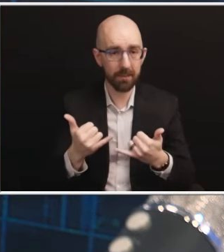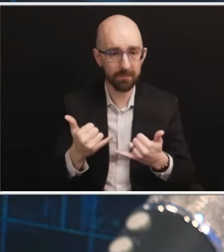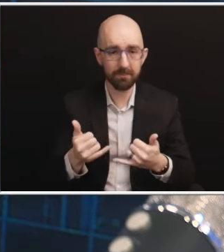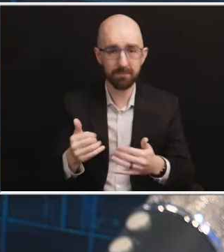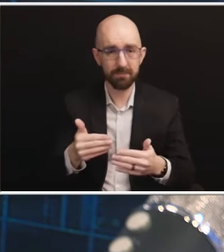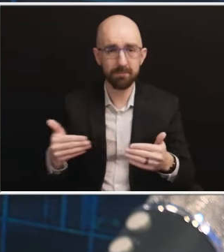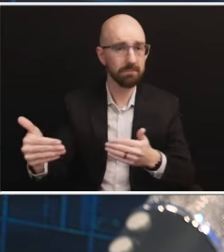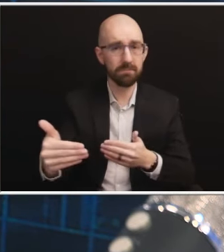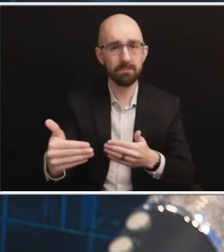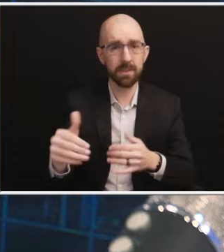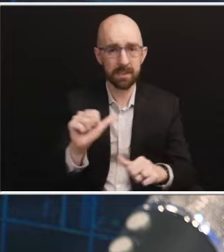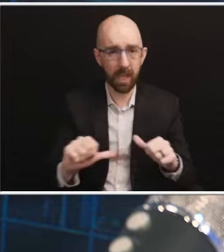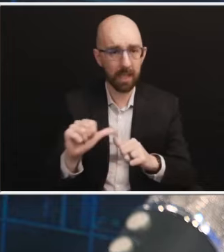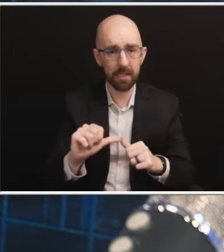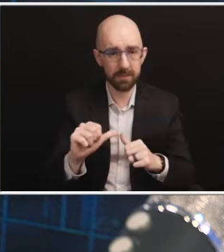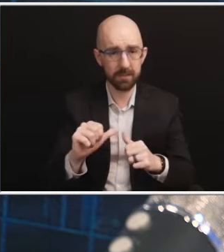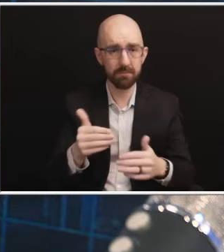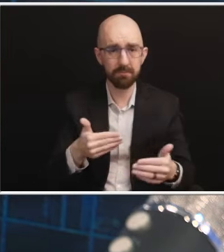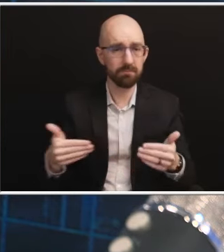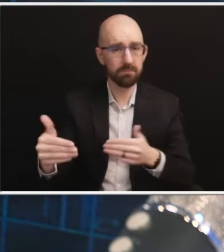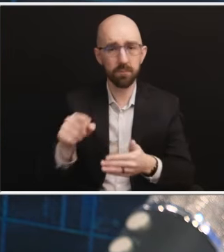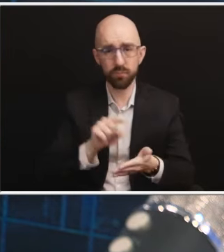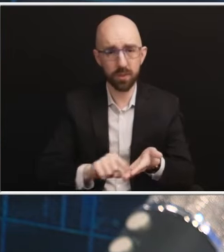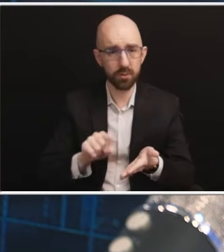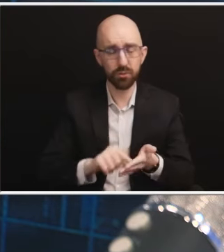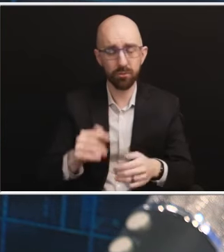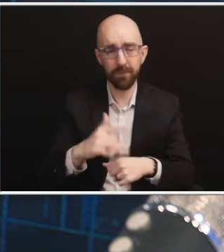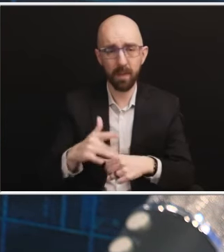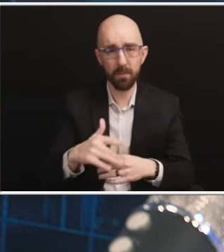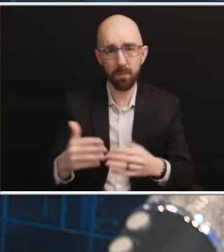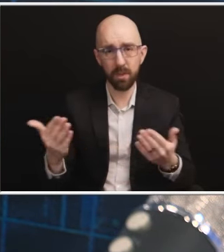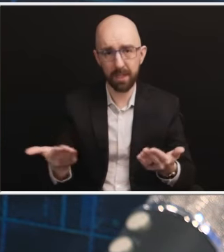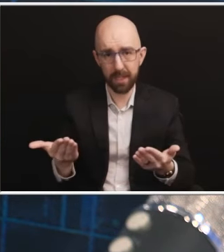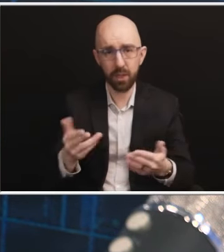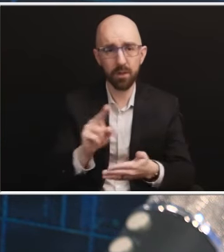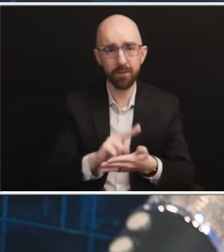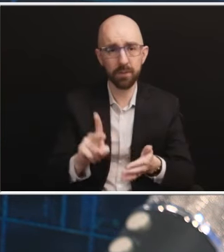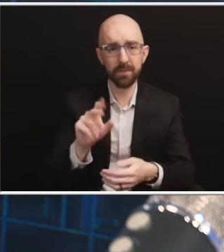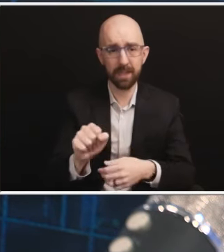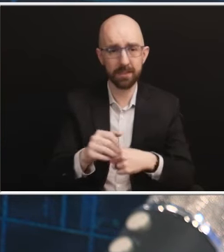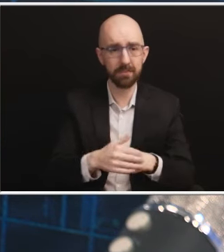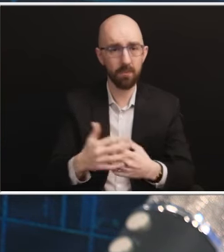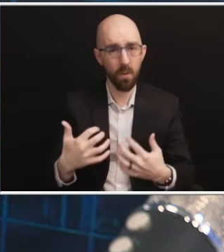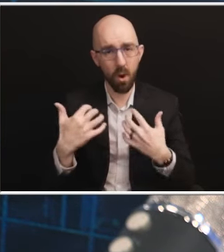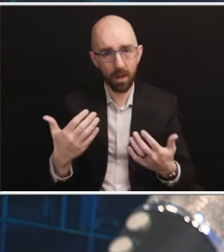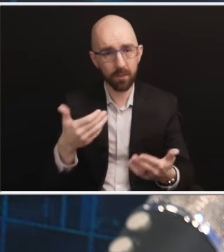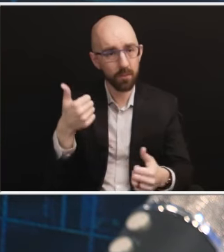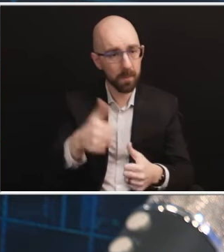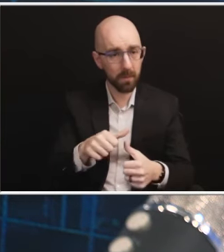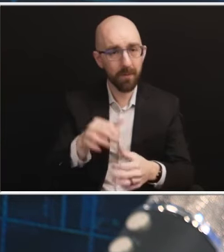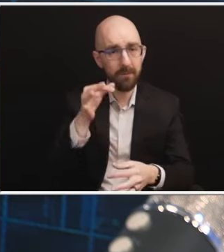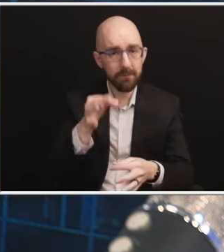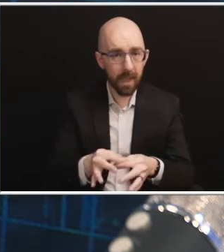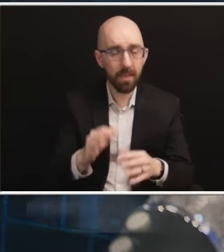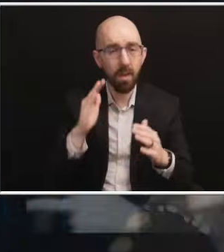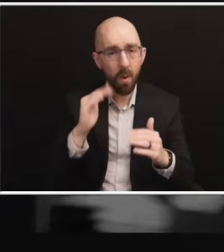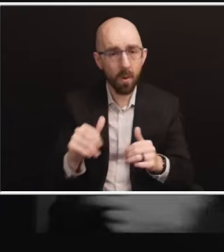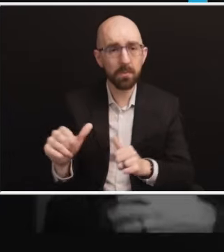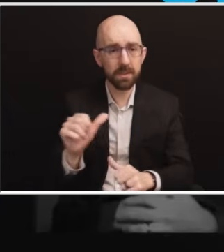science, cutting-edge research available here at the University of Kansas. And to our audience, remember, faith, hope, and